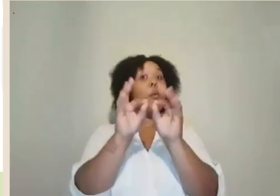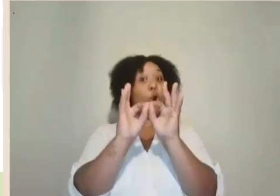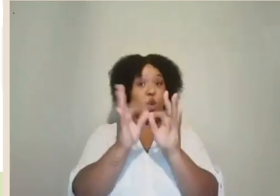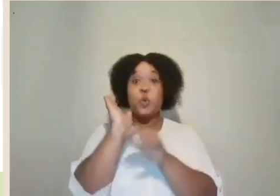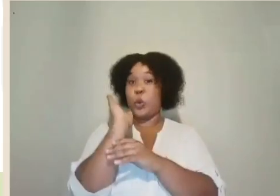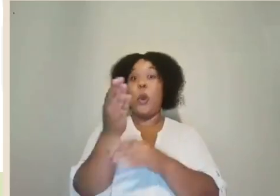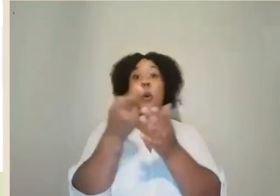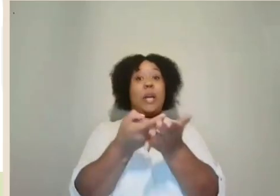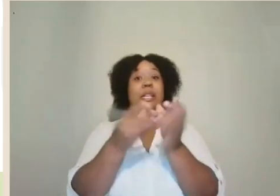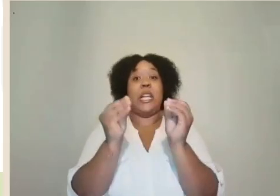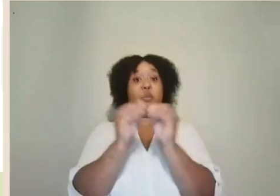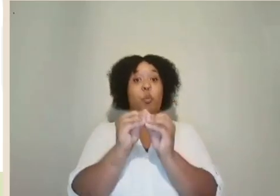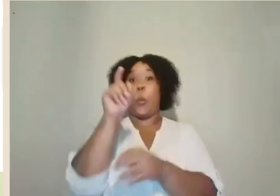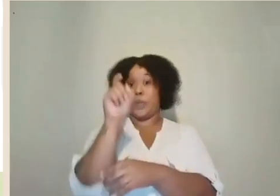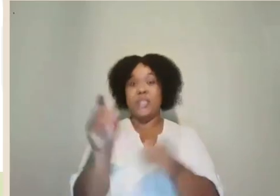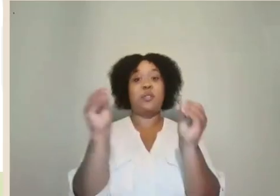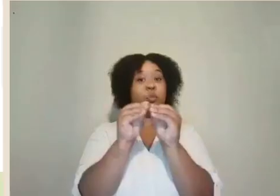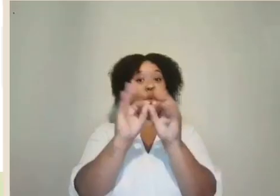about that as well. We definitely need more interpreters.